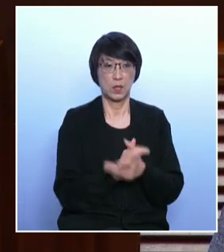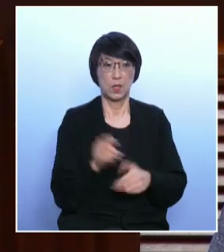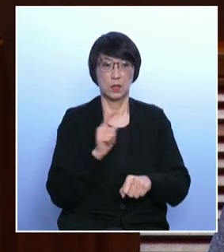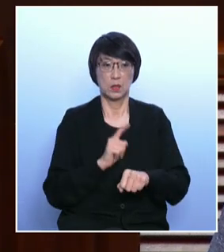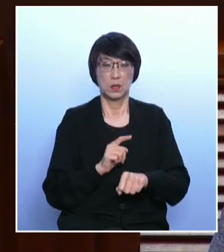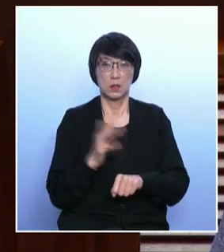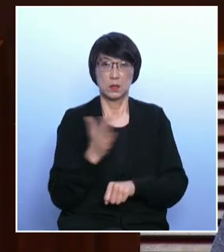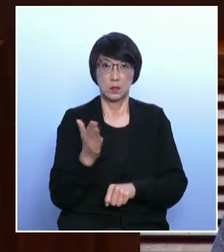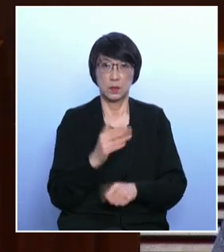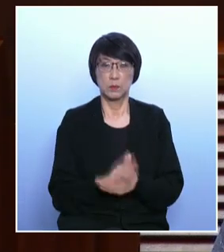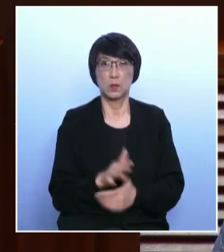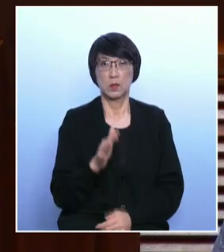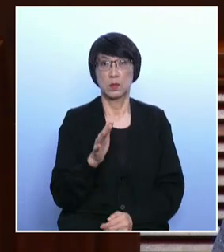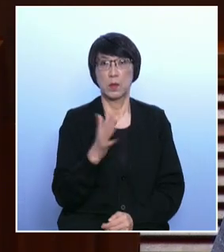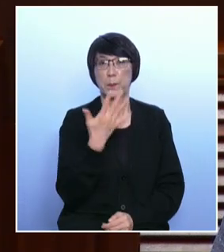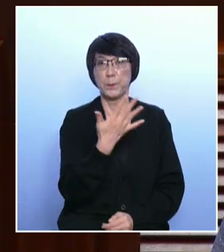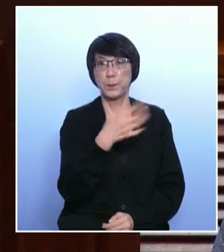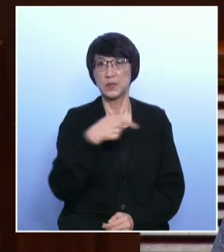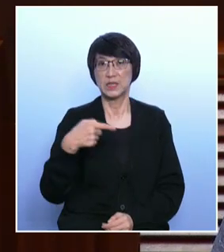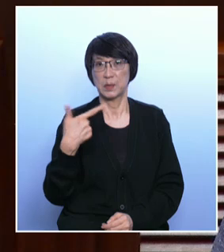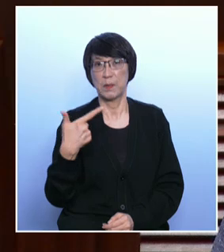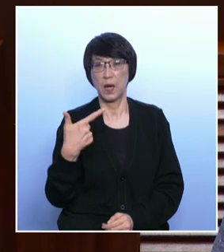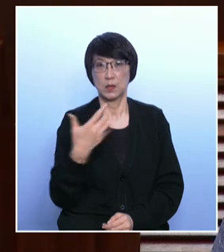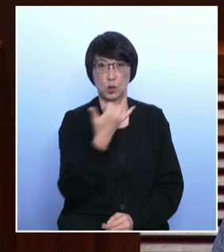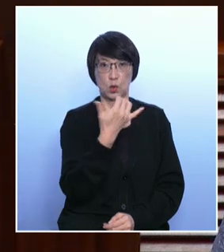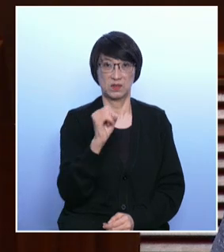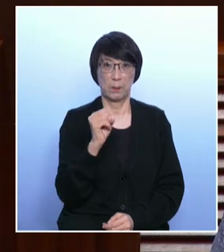Every morning, near Kennedy Town Station,